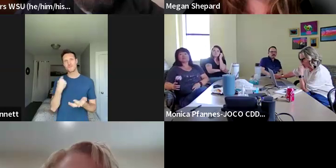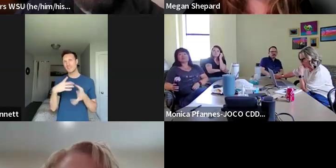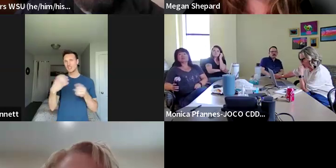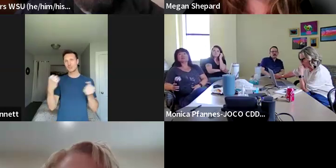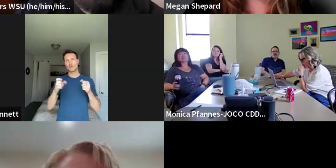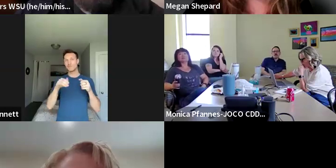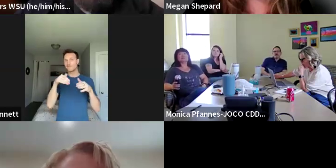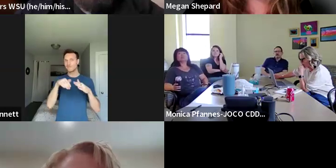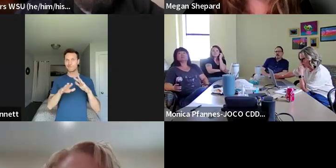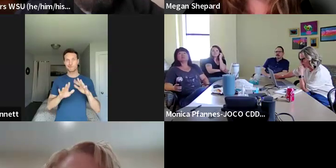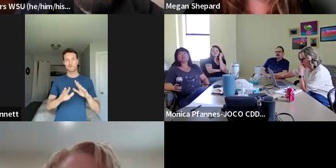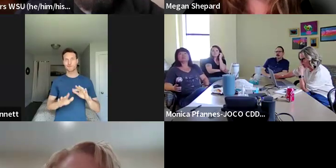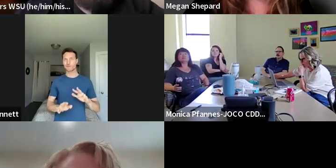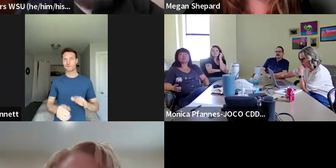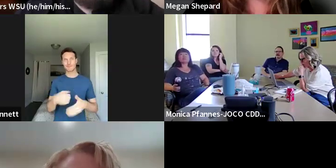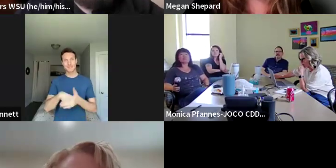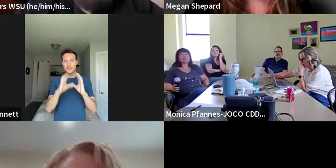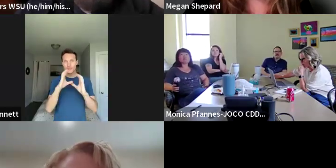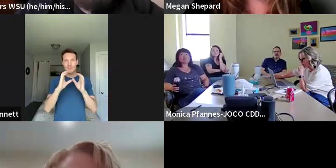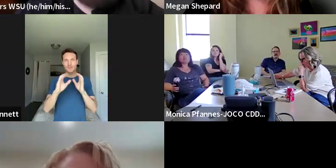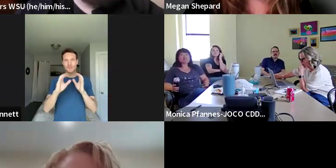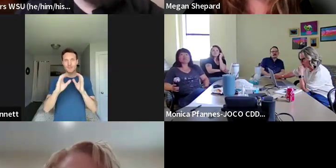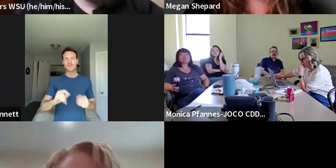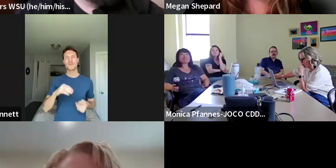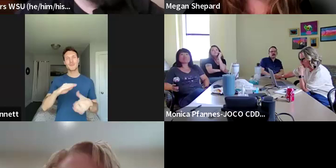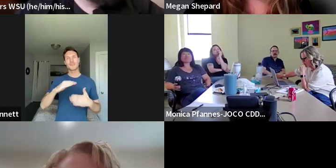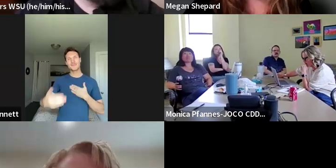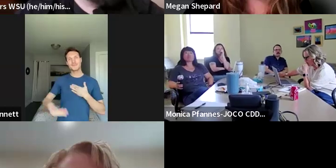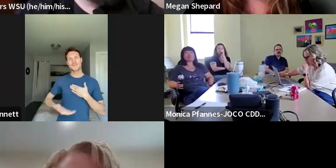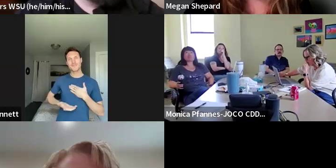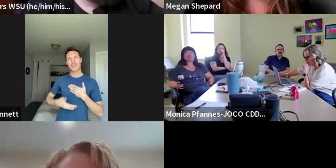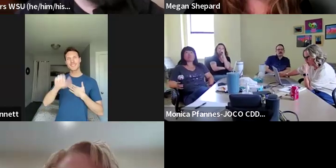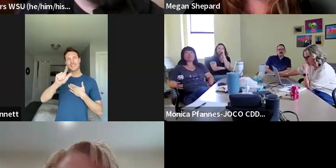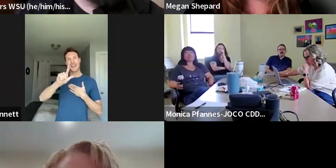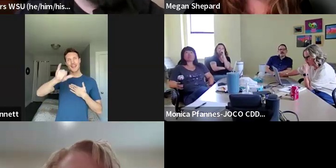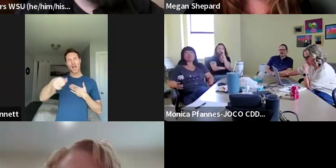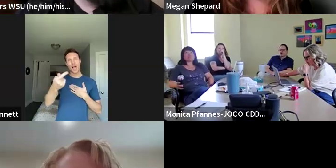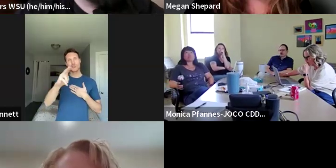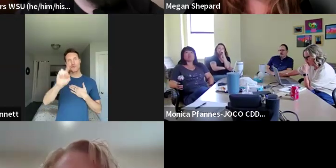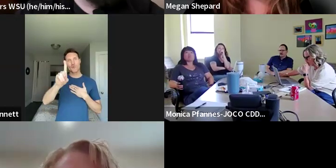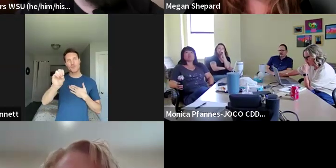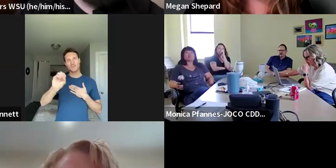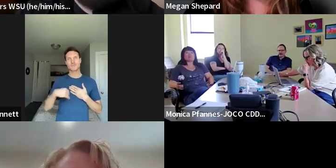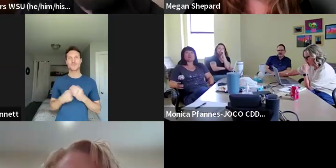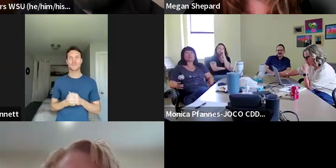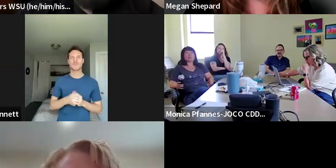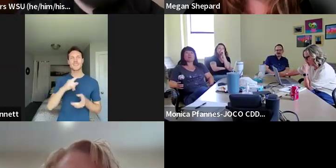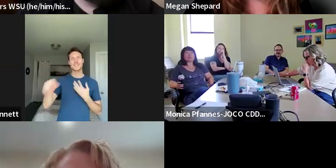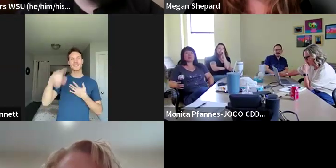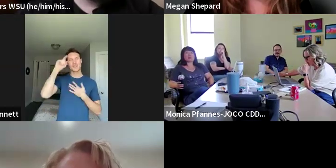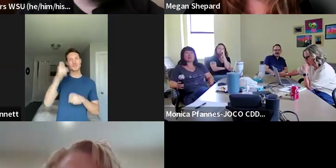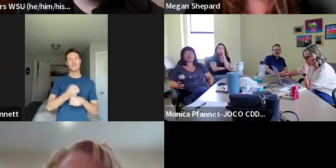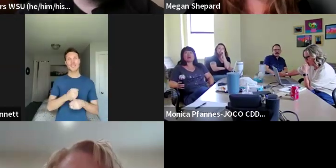today, I'm going to invite Alejandro to unmute. And Alejandro is our Spanish interpreter, and he's going to